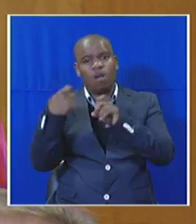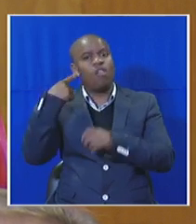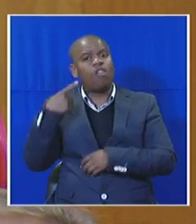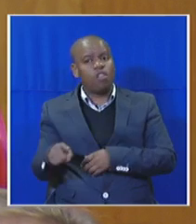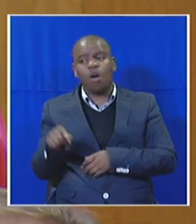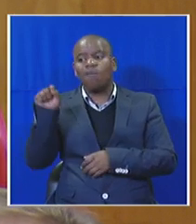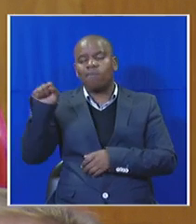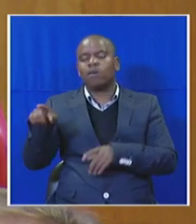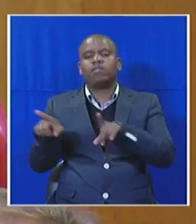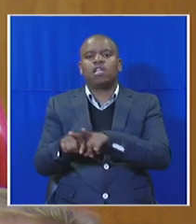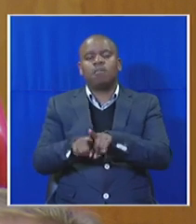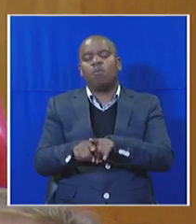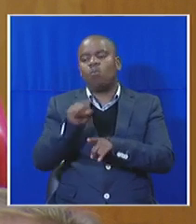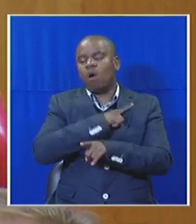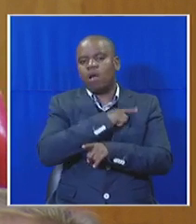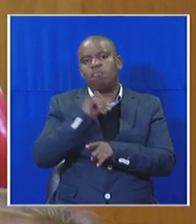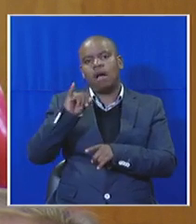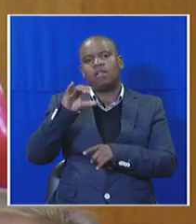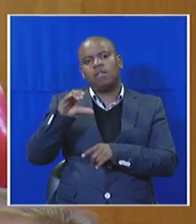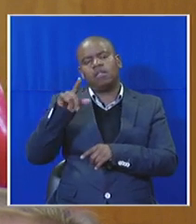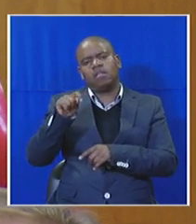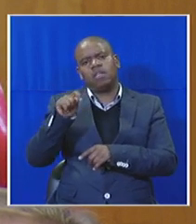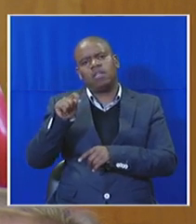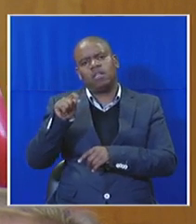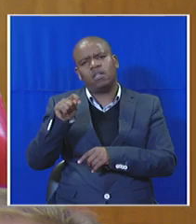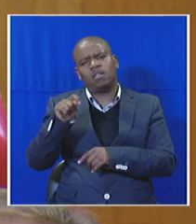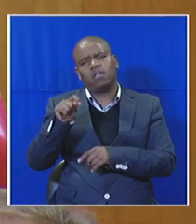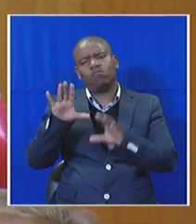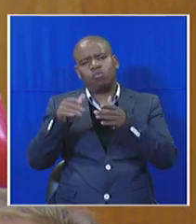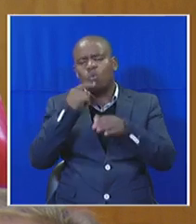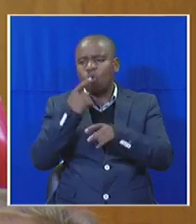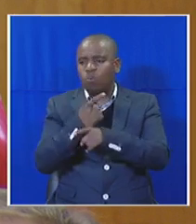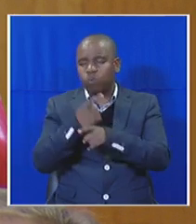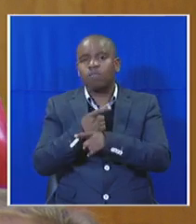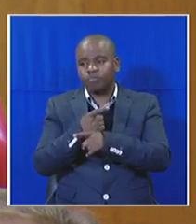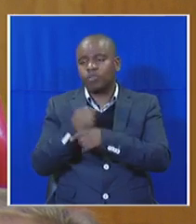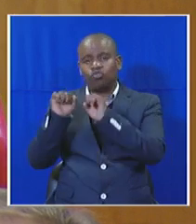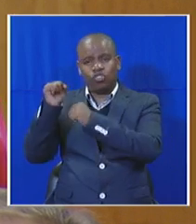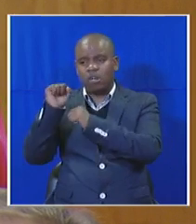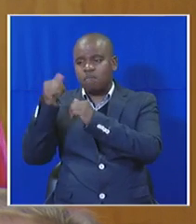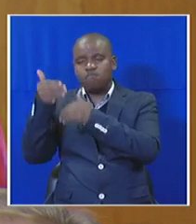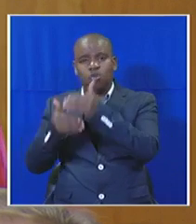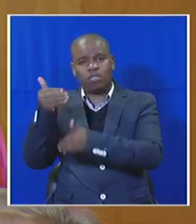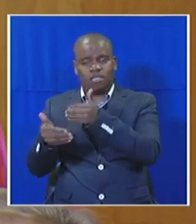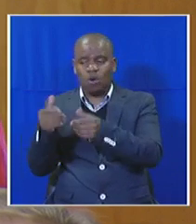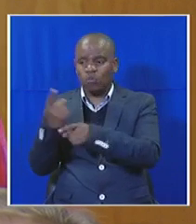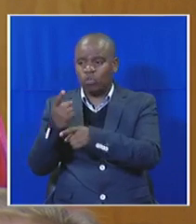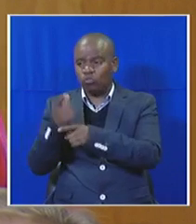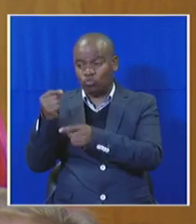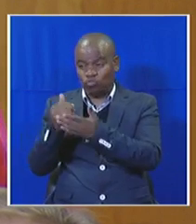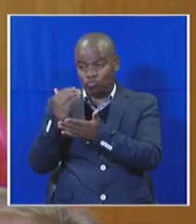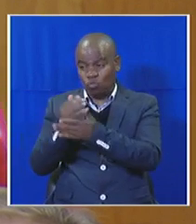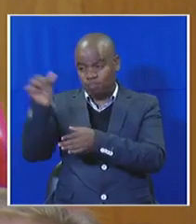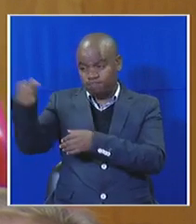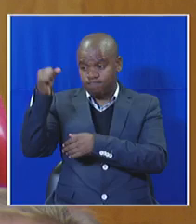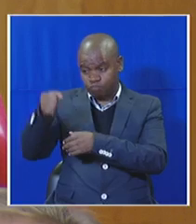in the ICT sector. This has led to a tortuous and secretive reverse engineering process to ensure the Telkom appointment